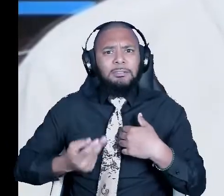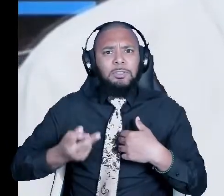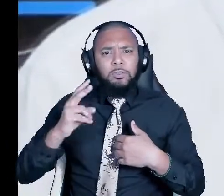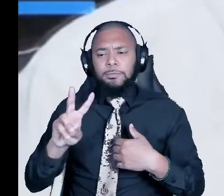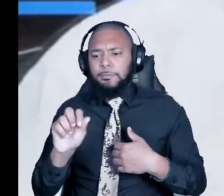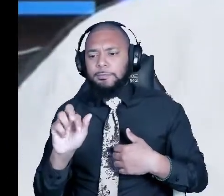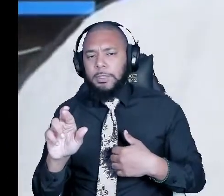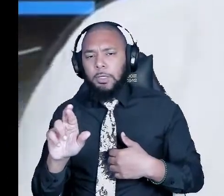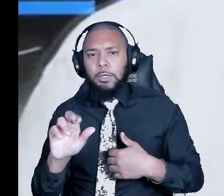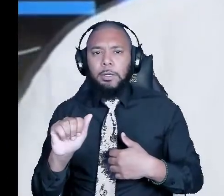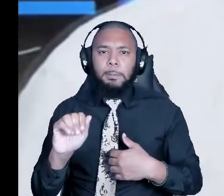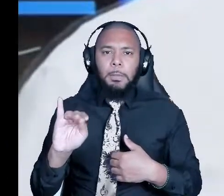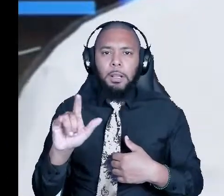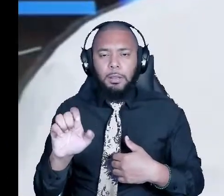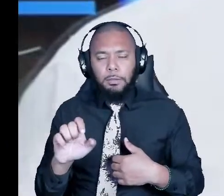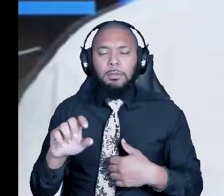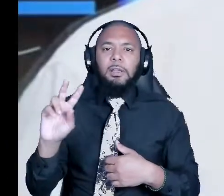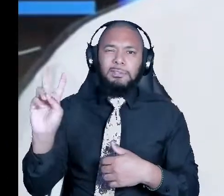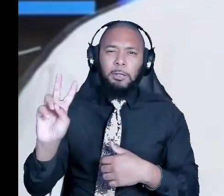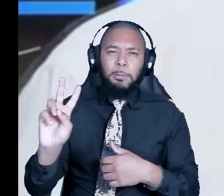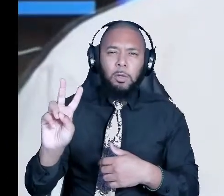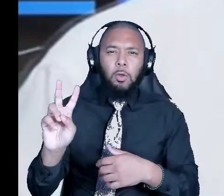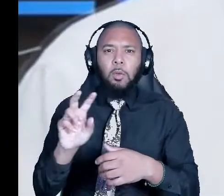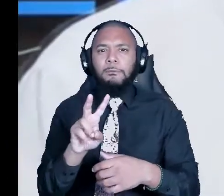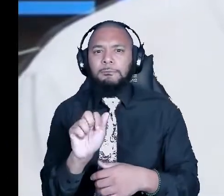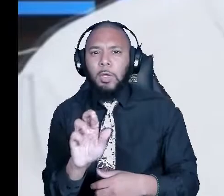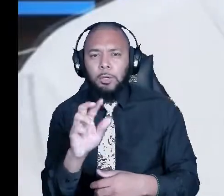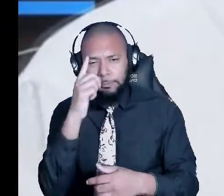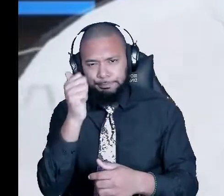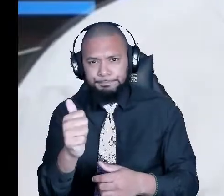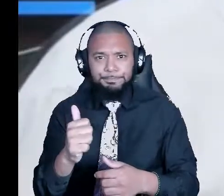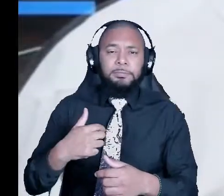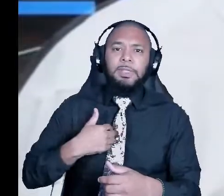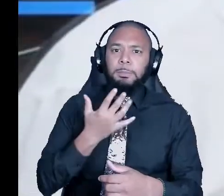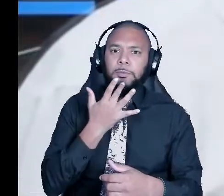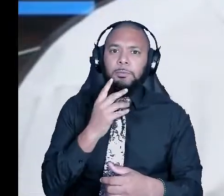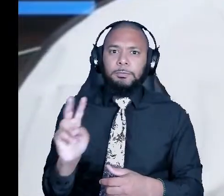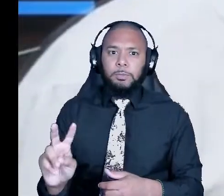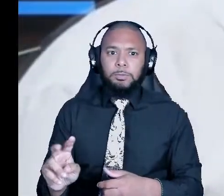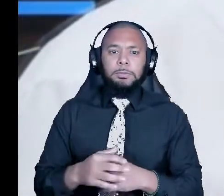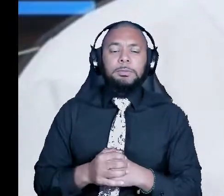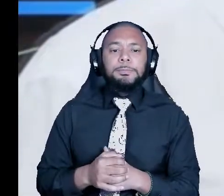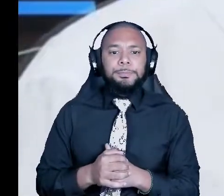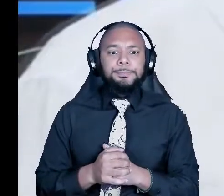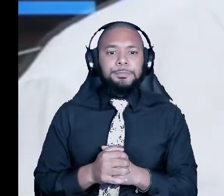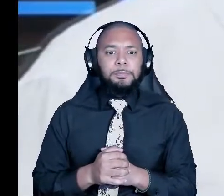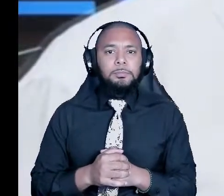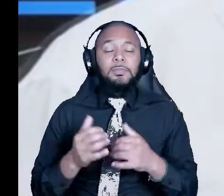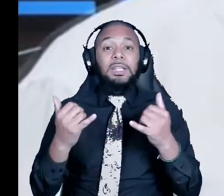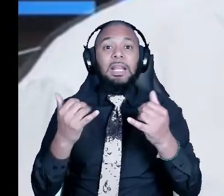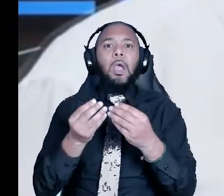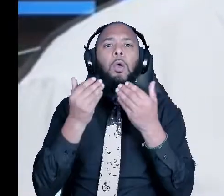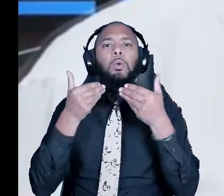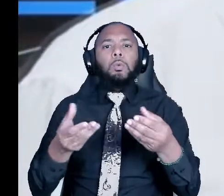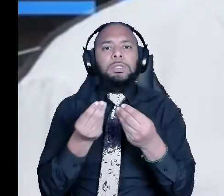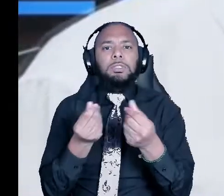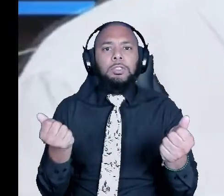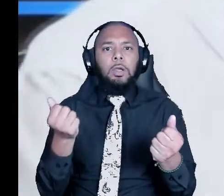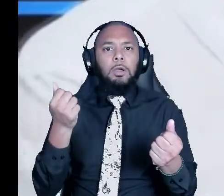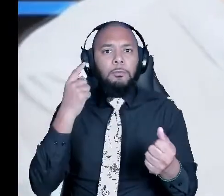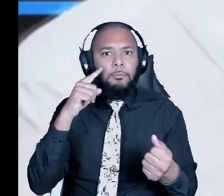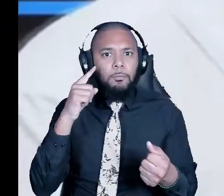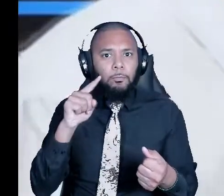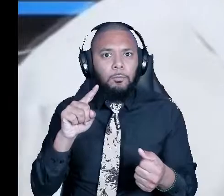has one variable in it, and we've been doing that ever since Unit 1 in this course. Let's solve this equation for x,